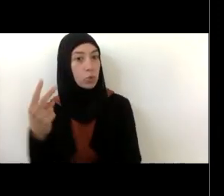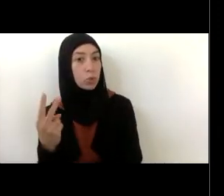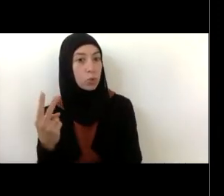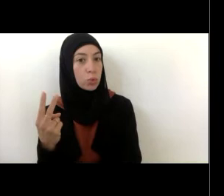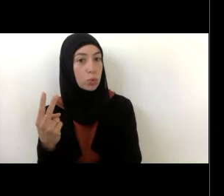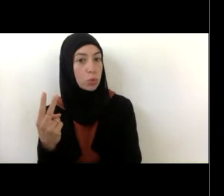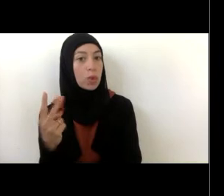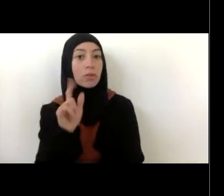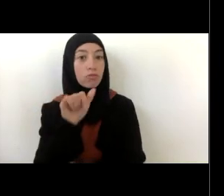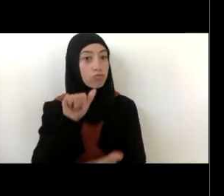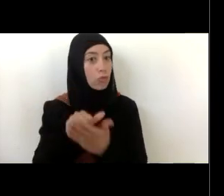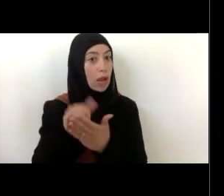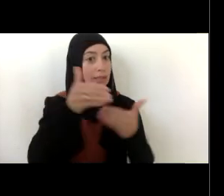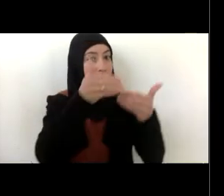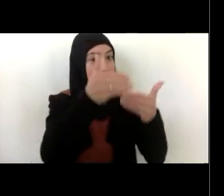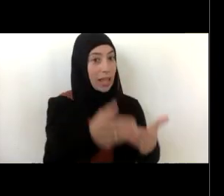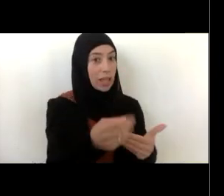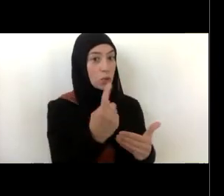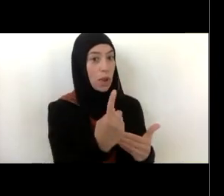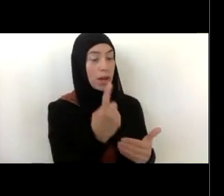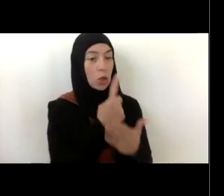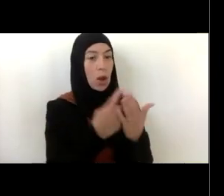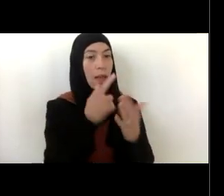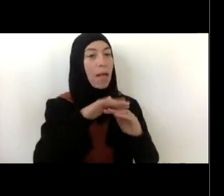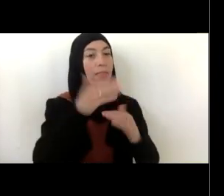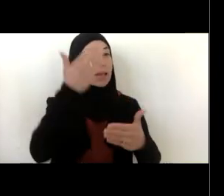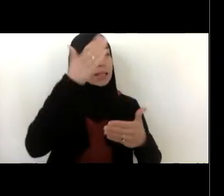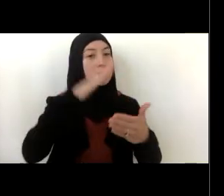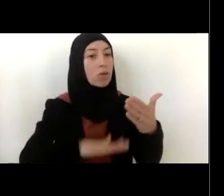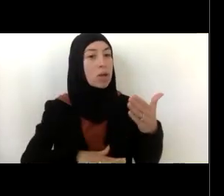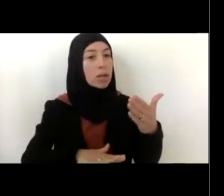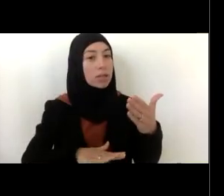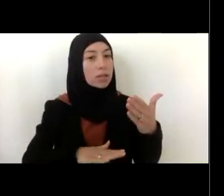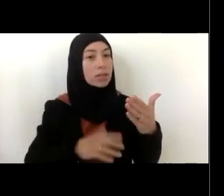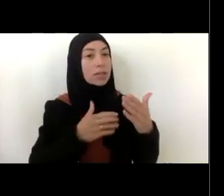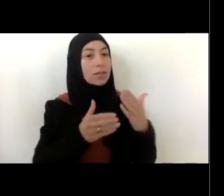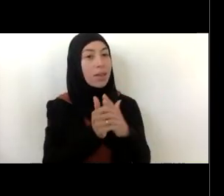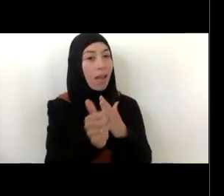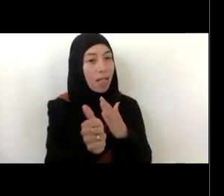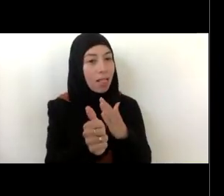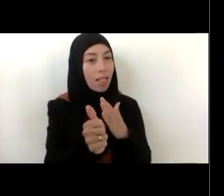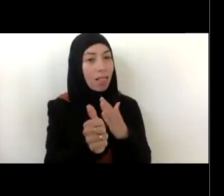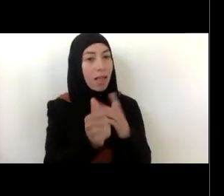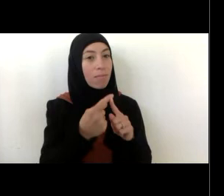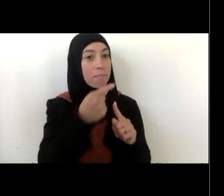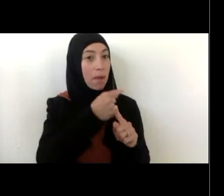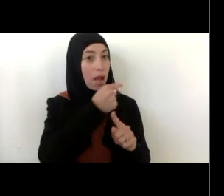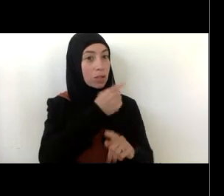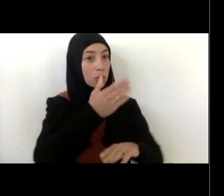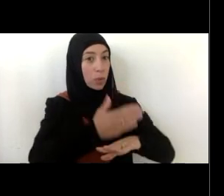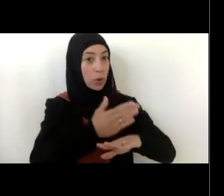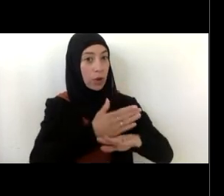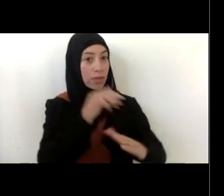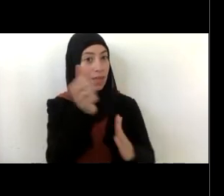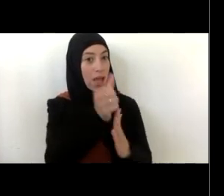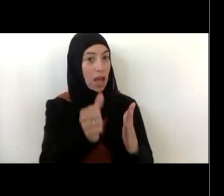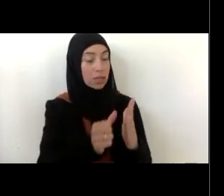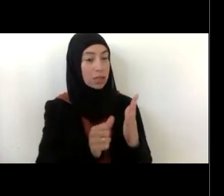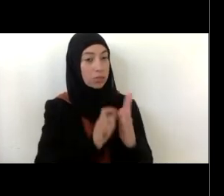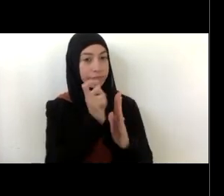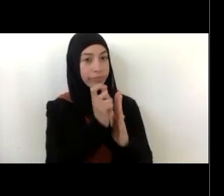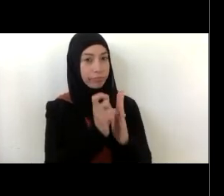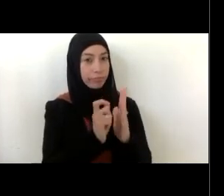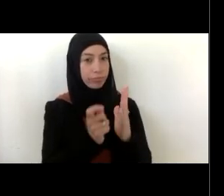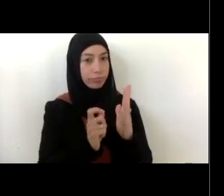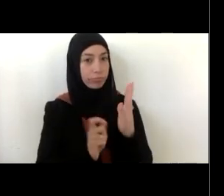Stage 1 is simply about the experience, skills and previous work that the artist or the artist